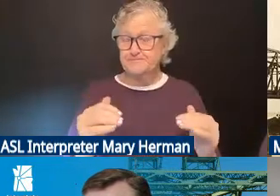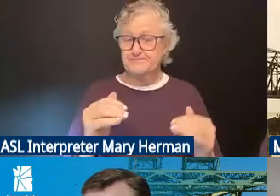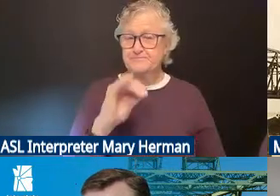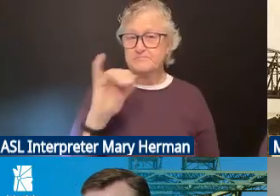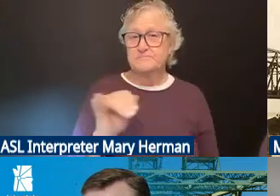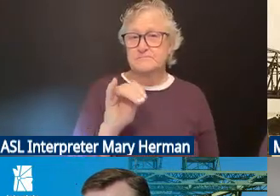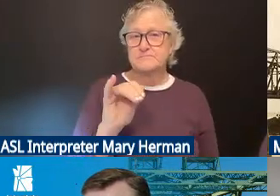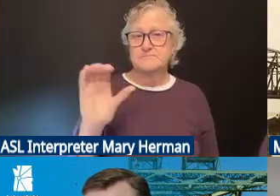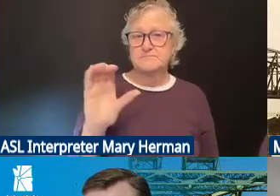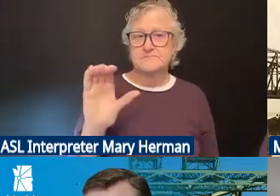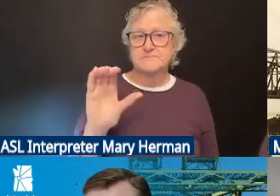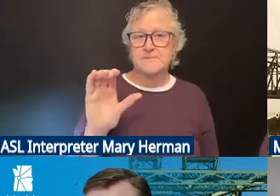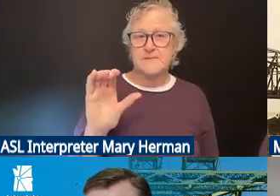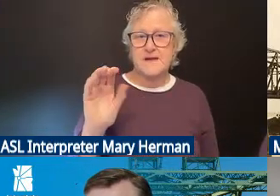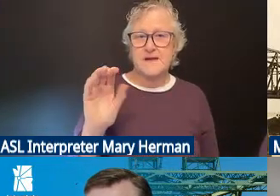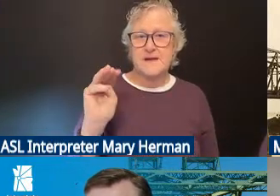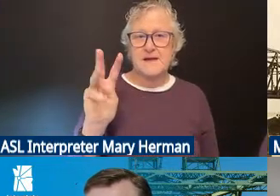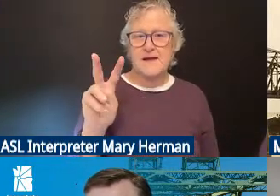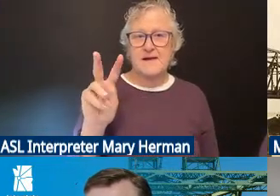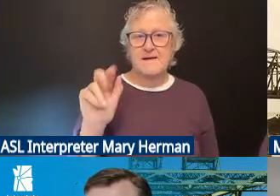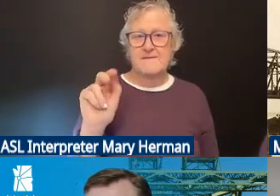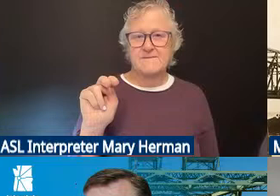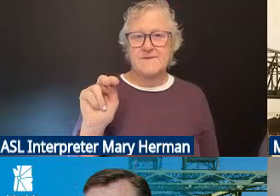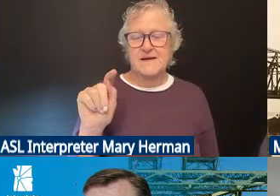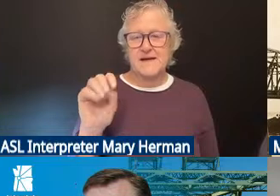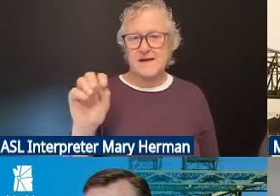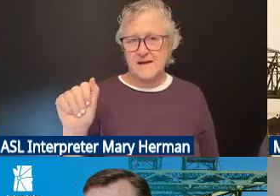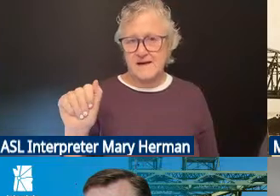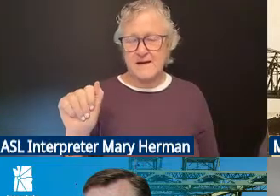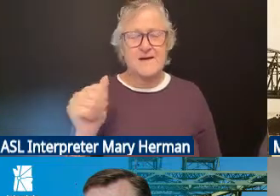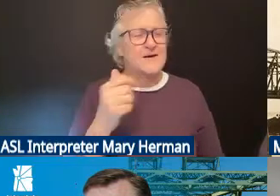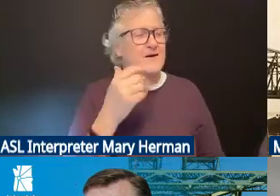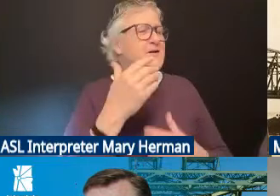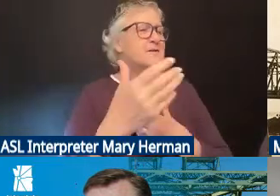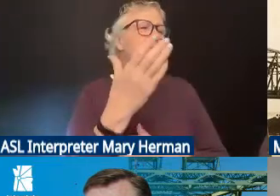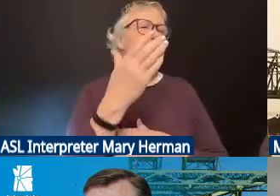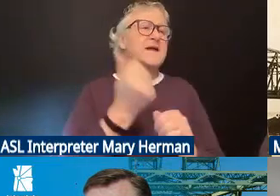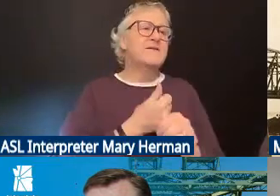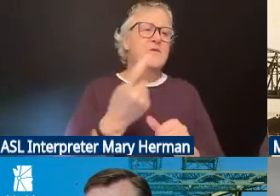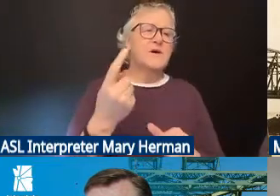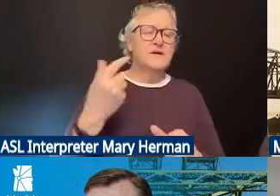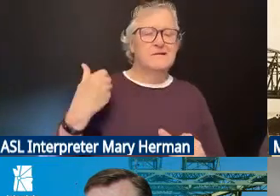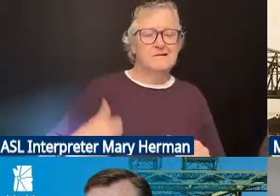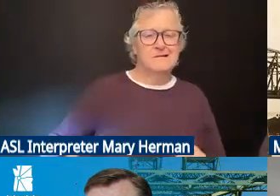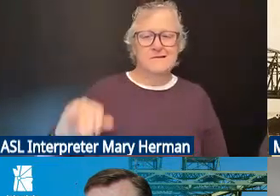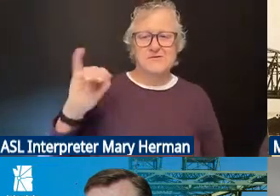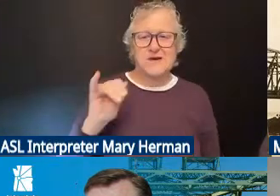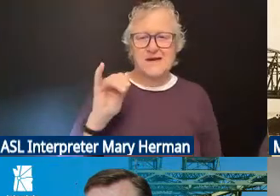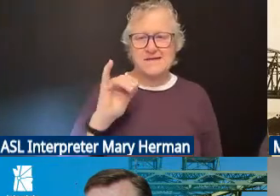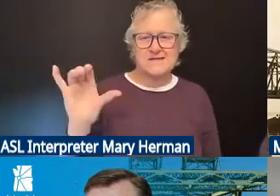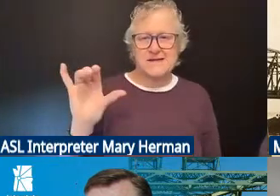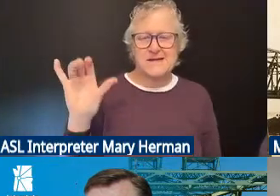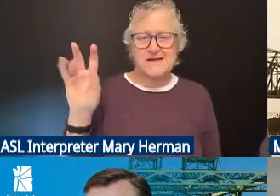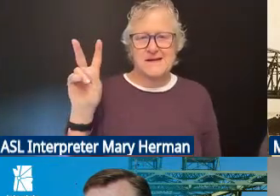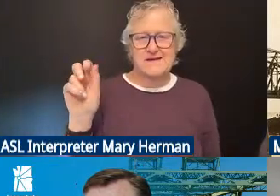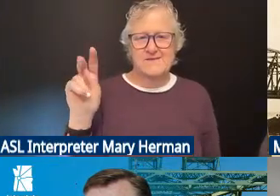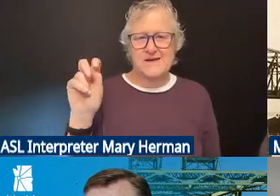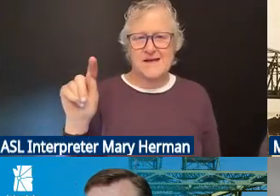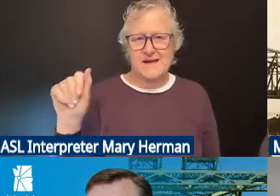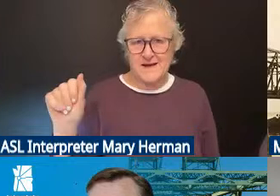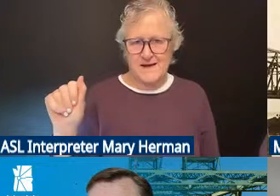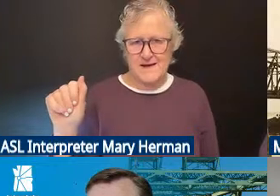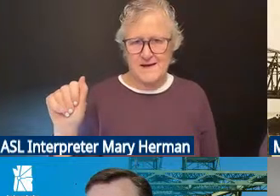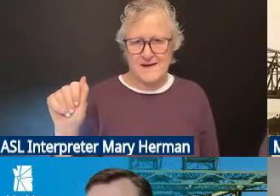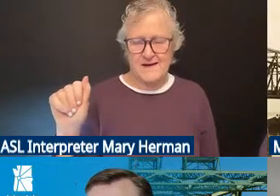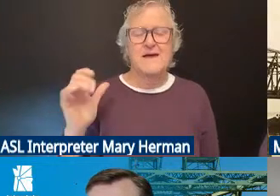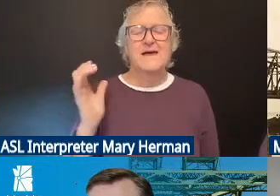TriMet. Good morning, everyone. JC Vanetta, Executive Director of Public Affairs, Councillor Clark, who used to be my old boss. It